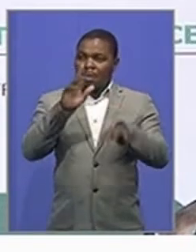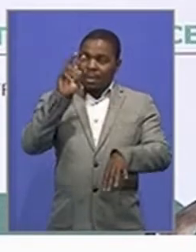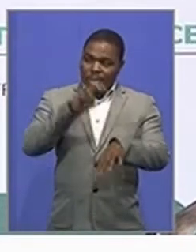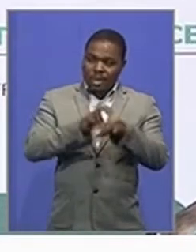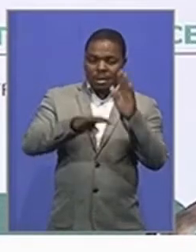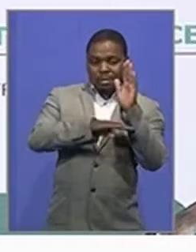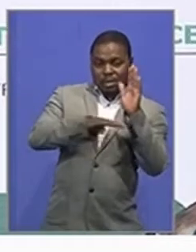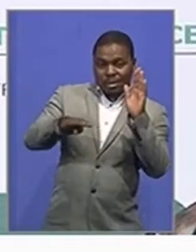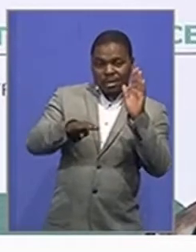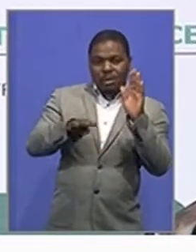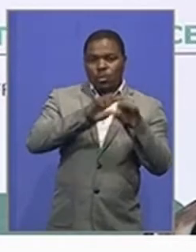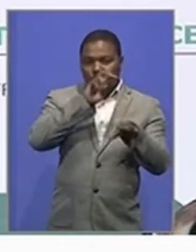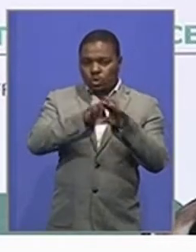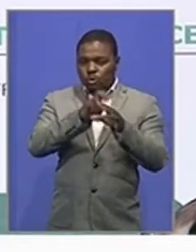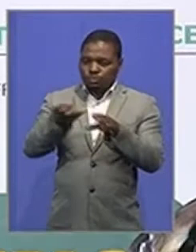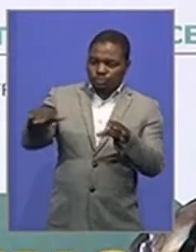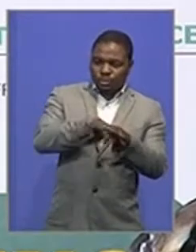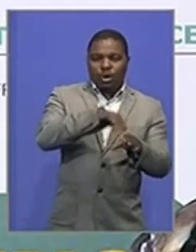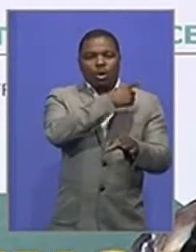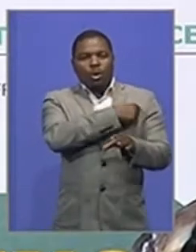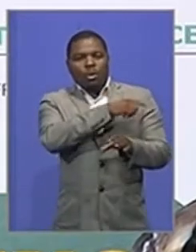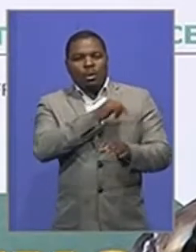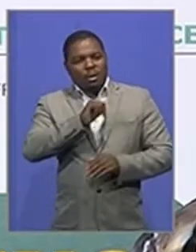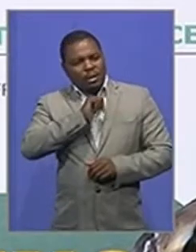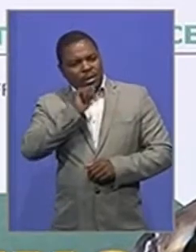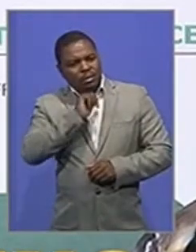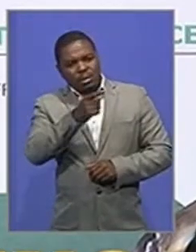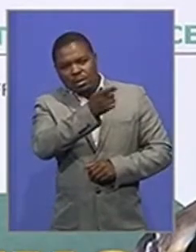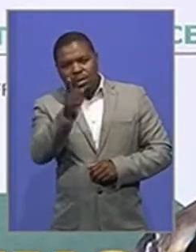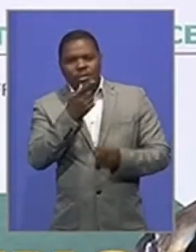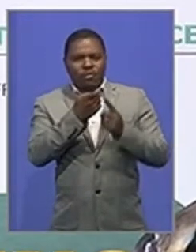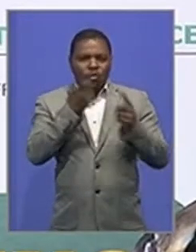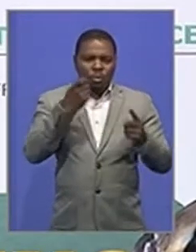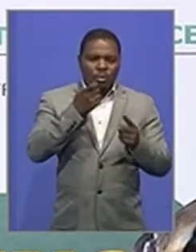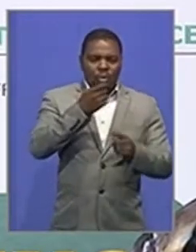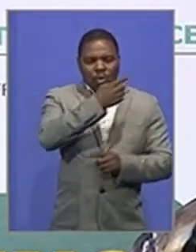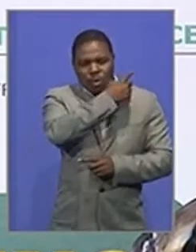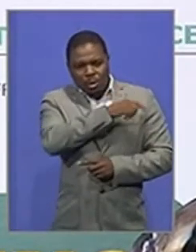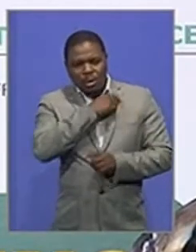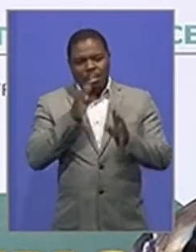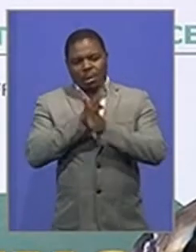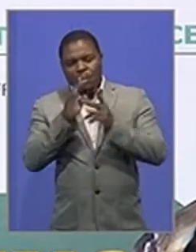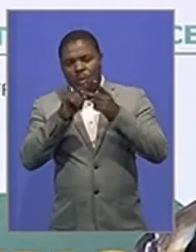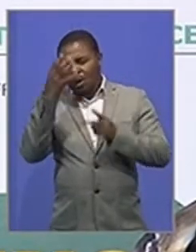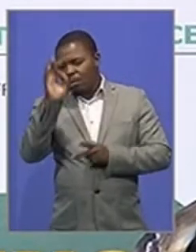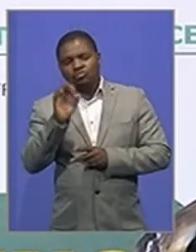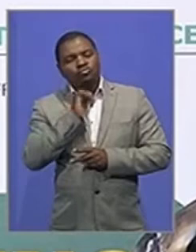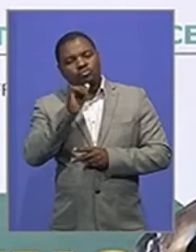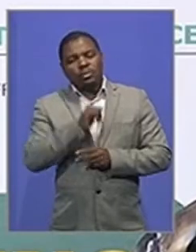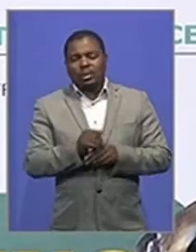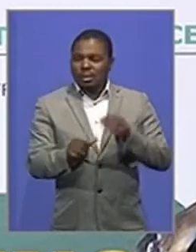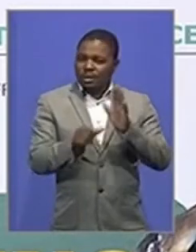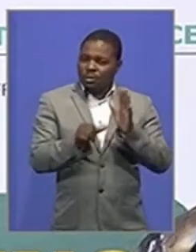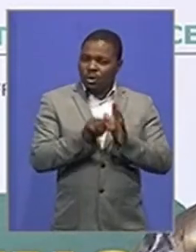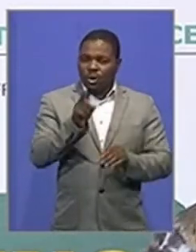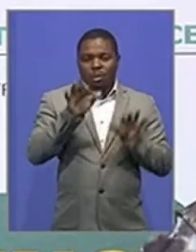should actually be accepted in a hospital irrespective of whether they came through the public or the private hospital. It's very, very important that we must see